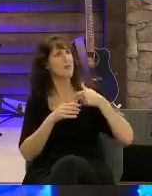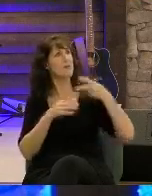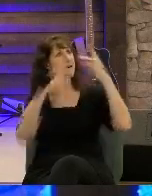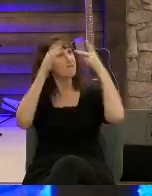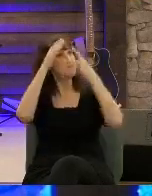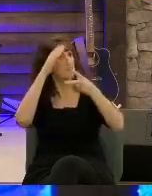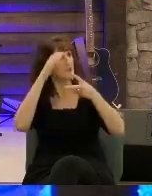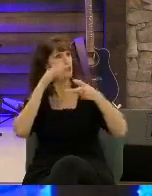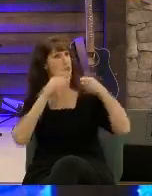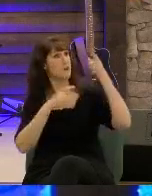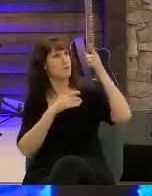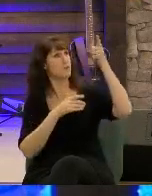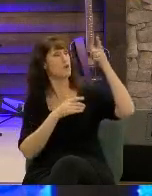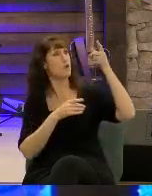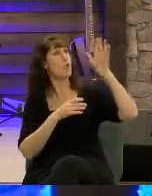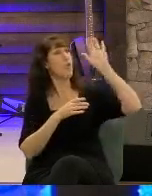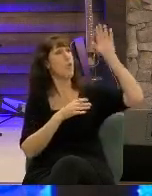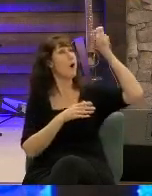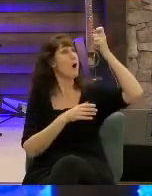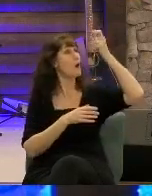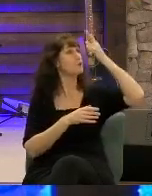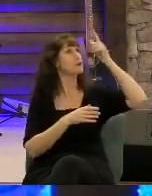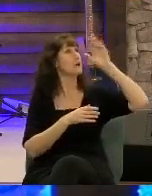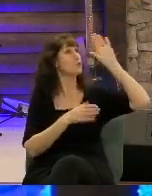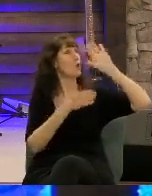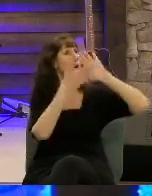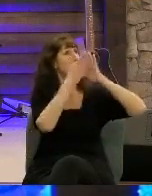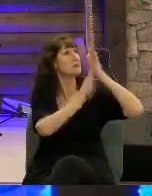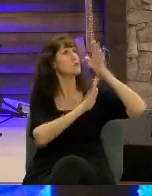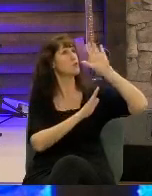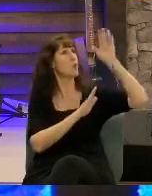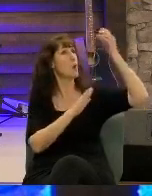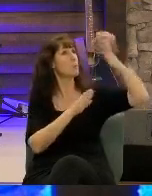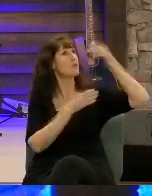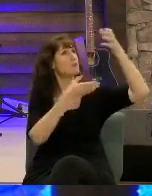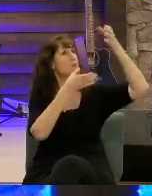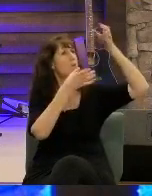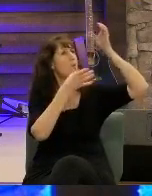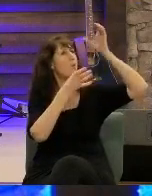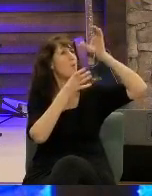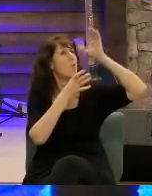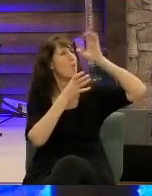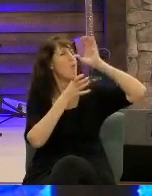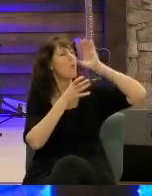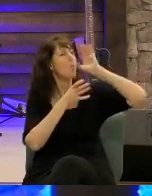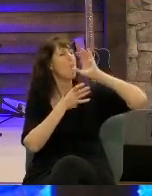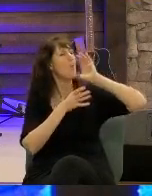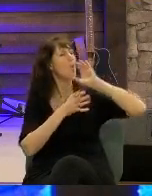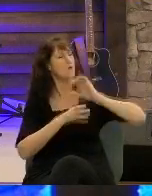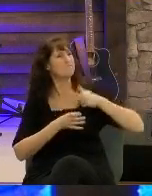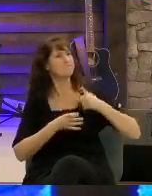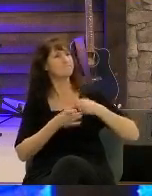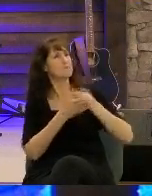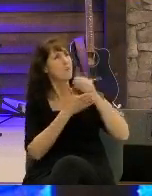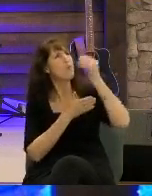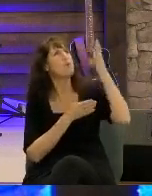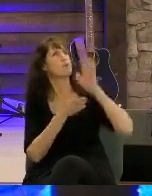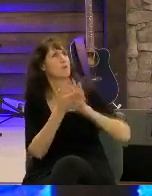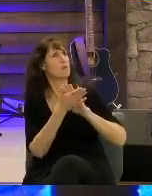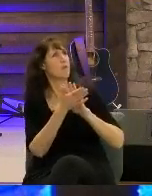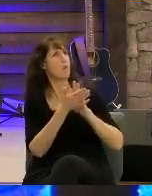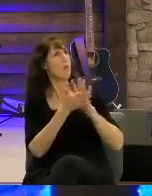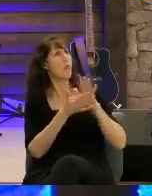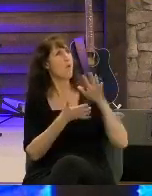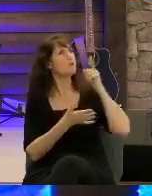an understanding of you, your power, your peace, and your provision. I will give you the glory for what you are going to do in